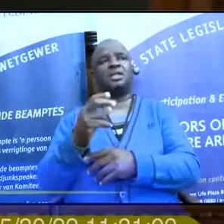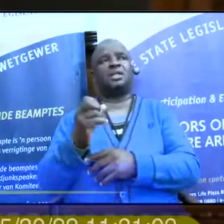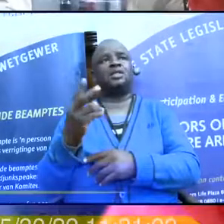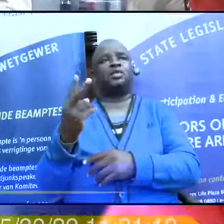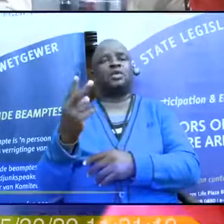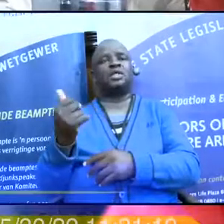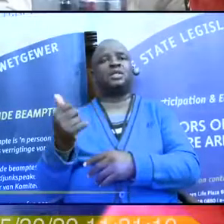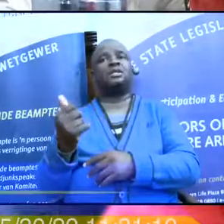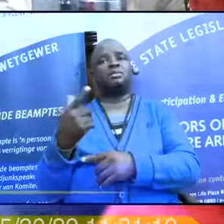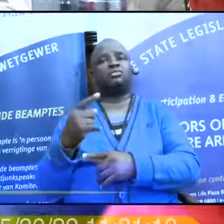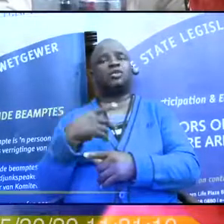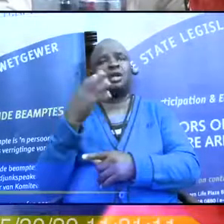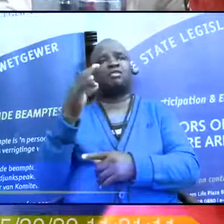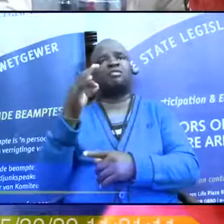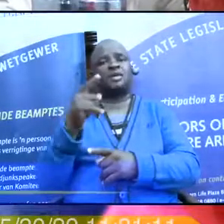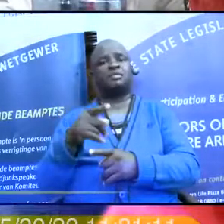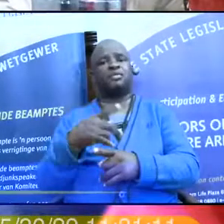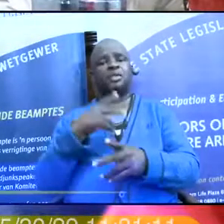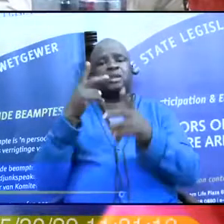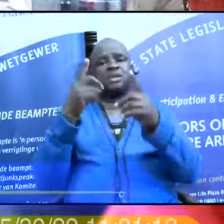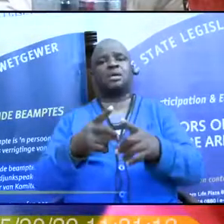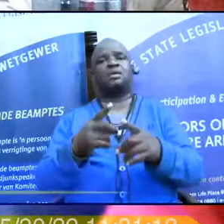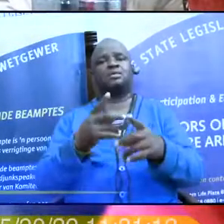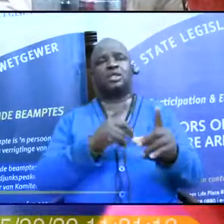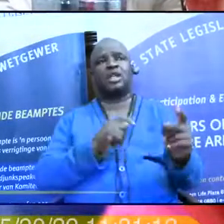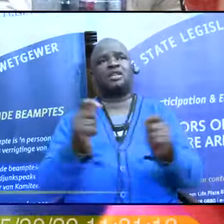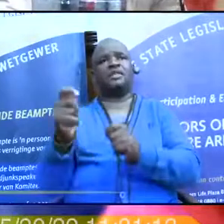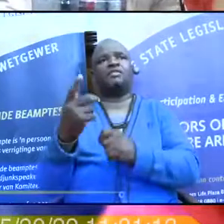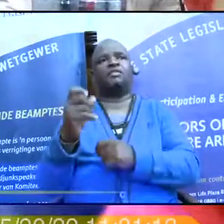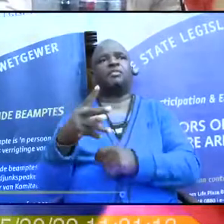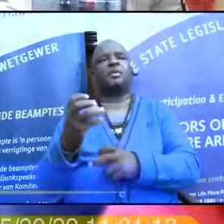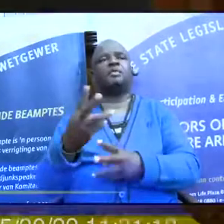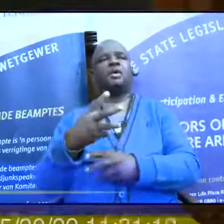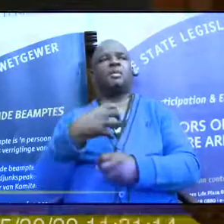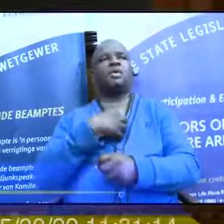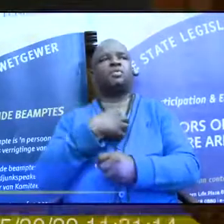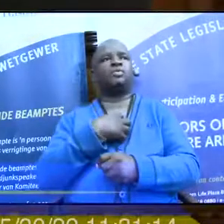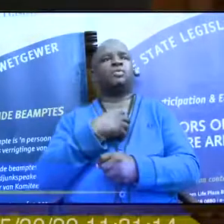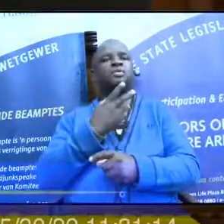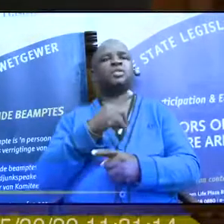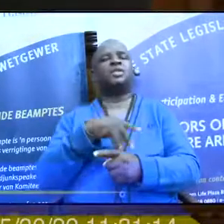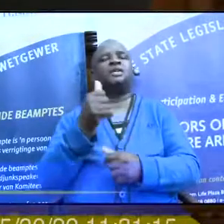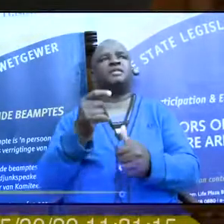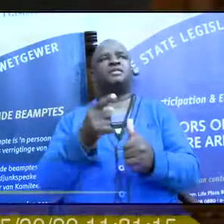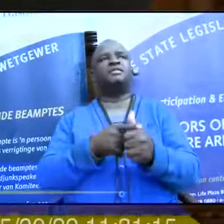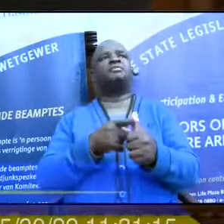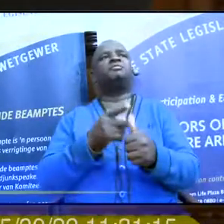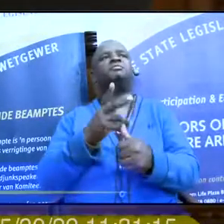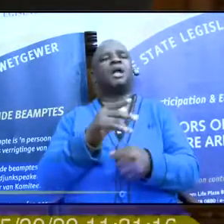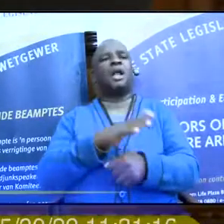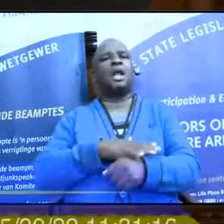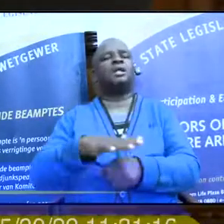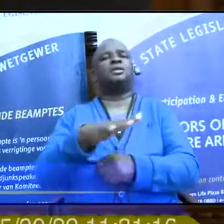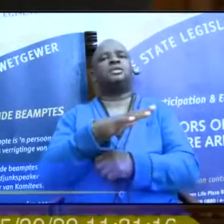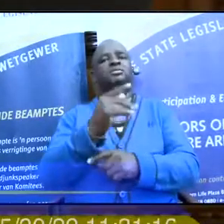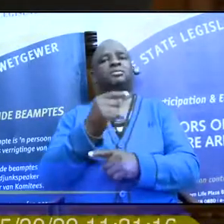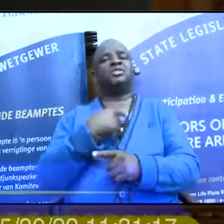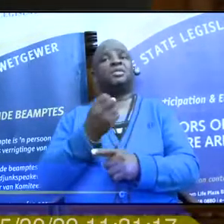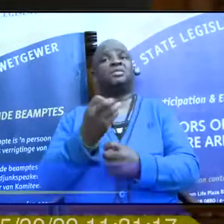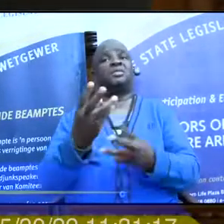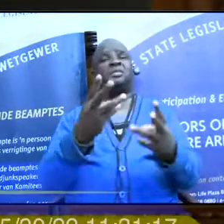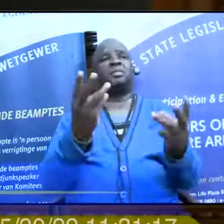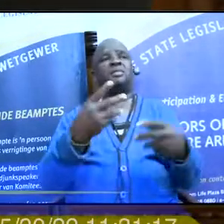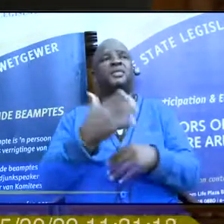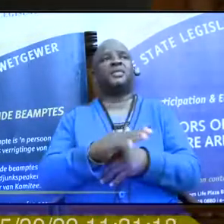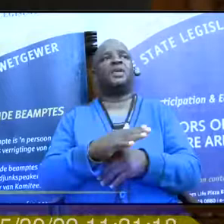have been earmarked to be transferred to rightful beneficiaries so those are traditional lands those are lands that have already been allocated and so